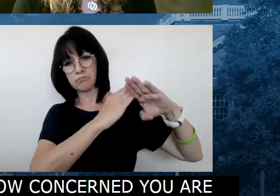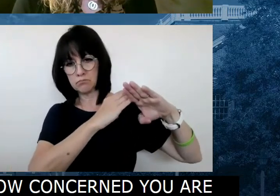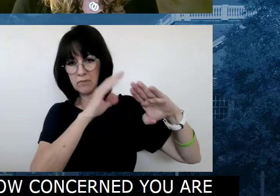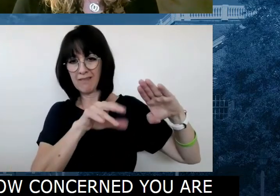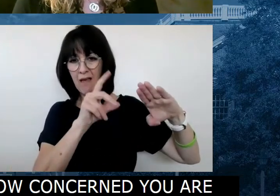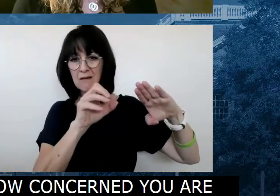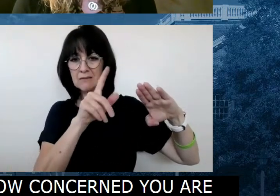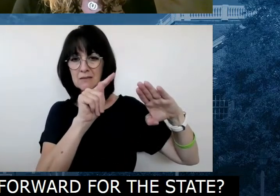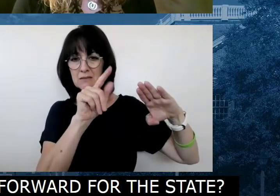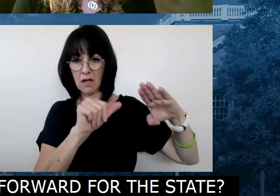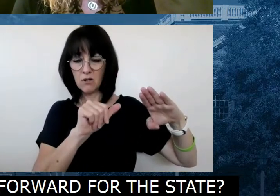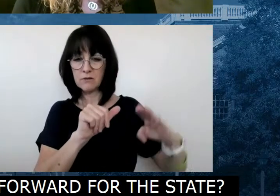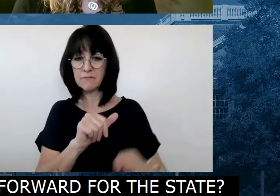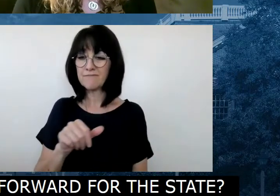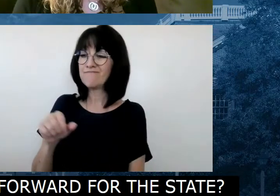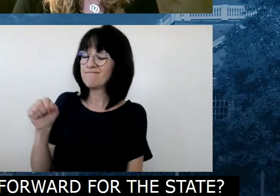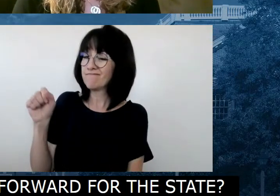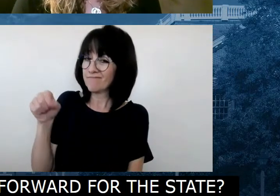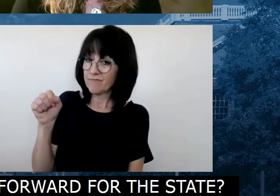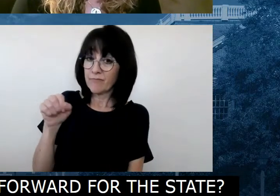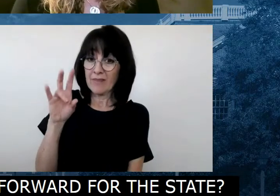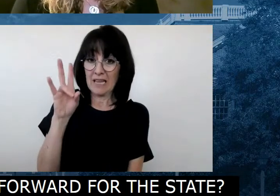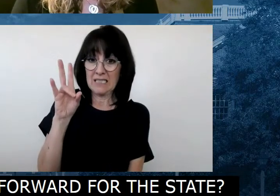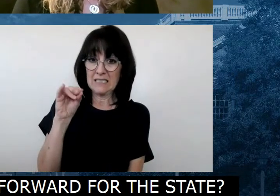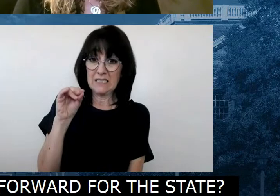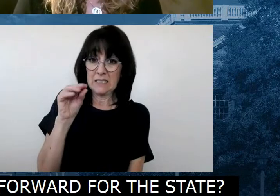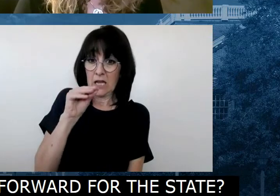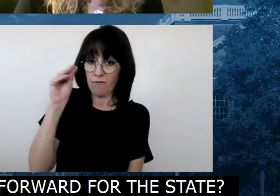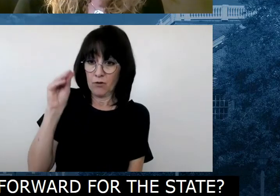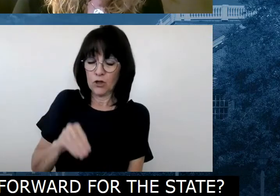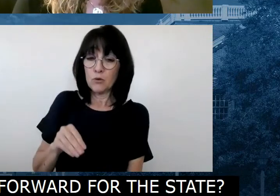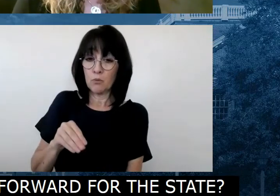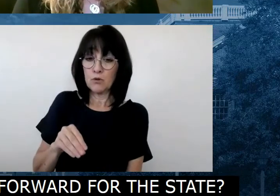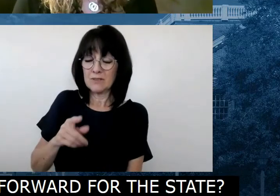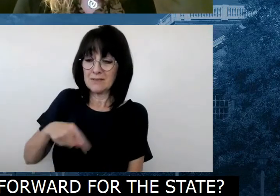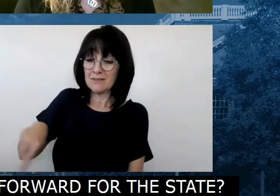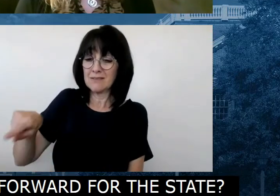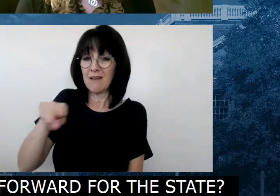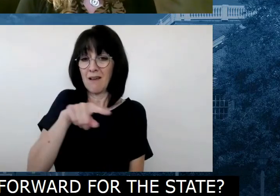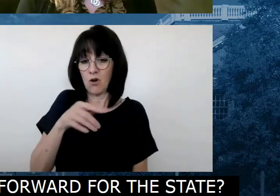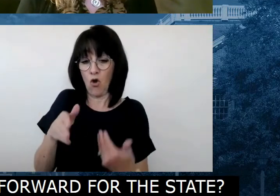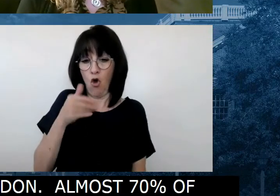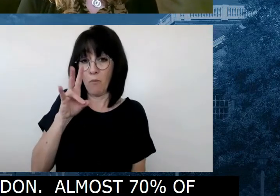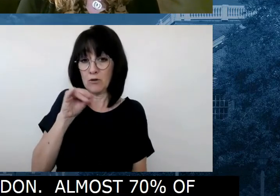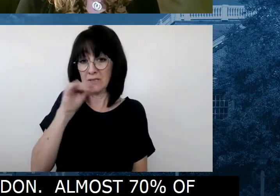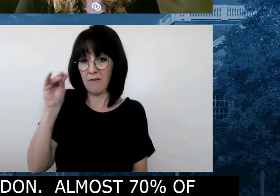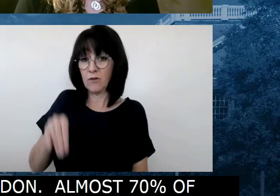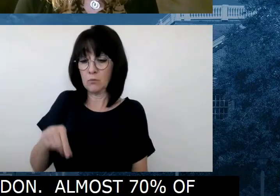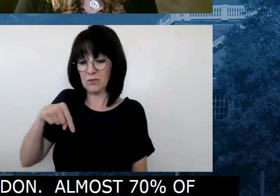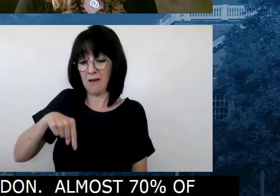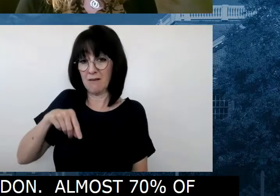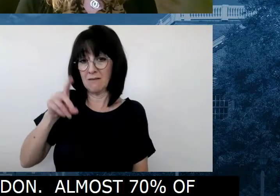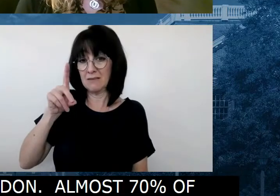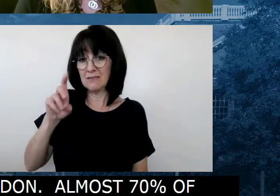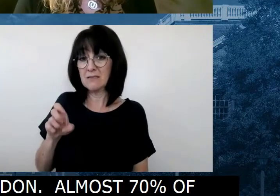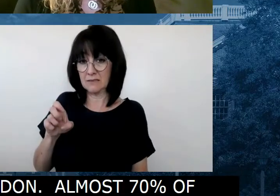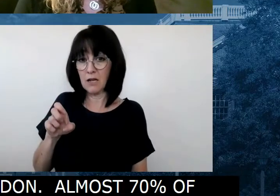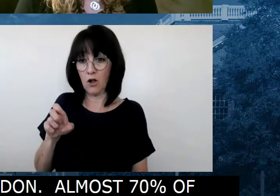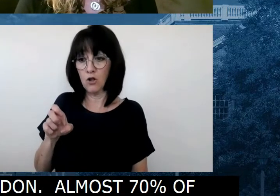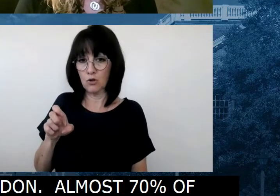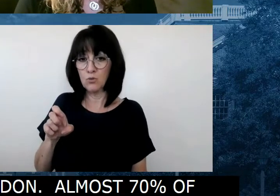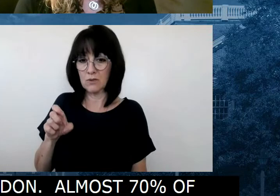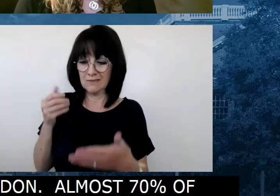had one or more dose of vaccine, but we have many individuals who have not yet